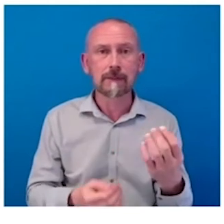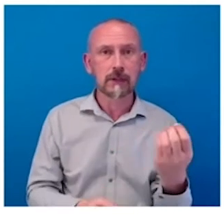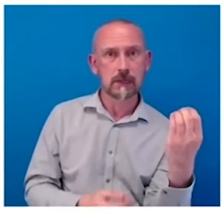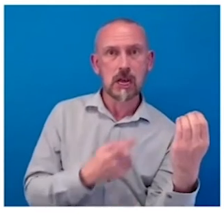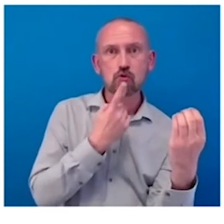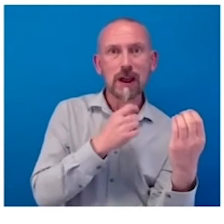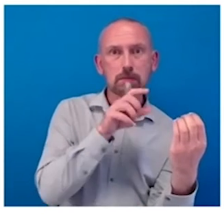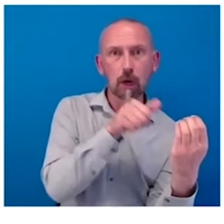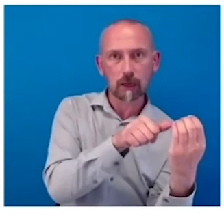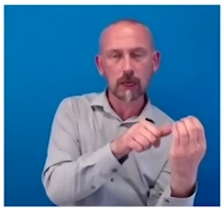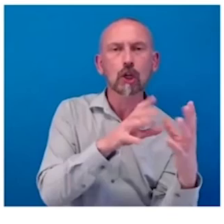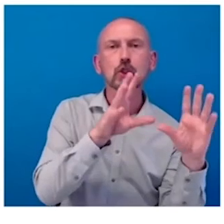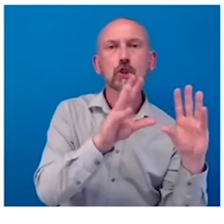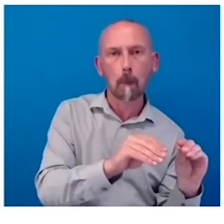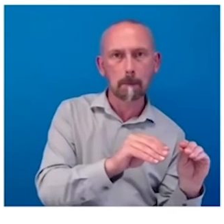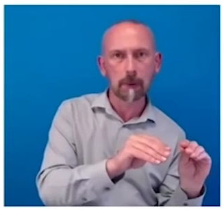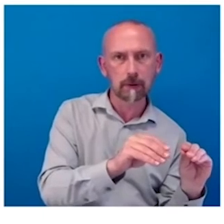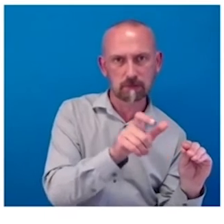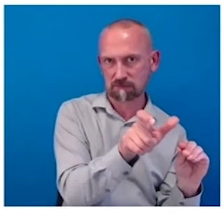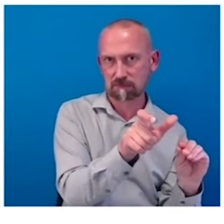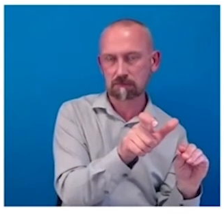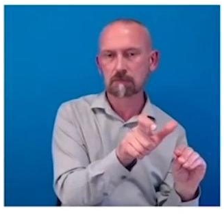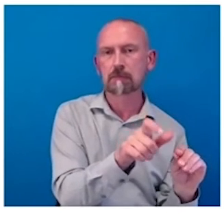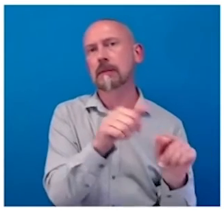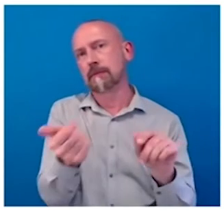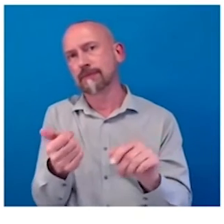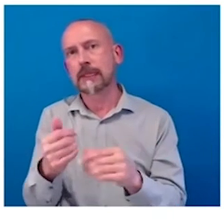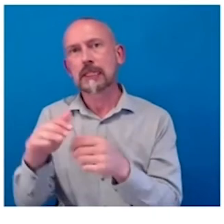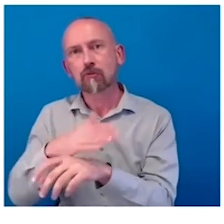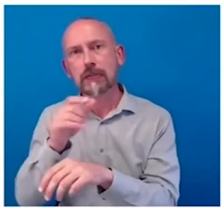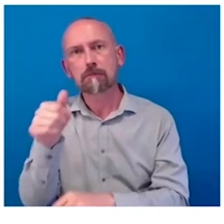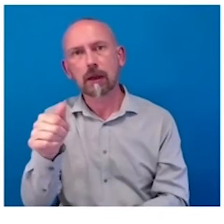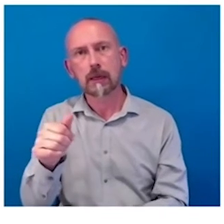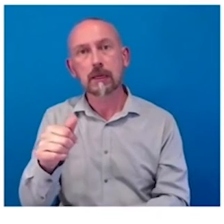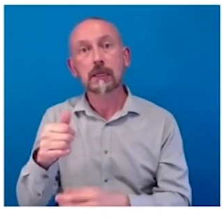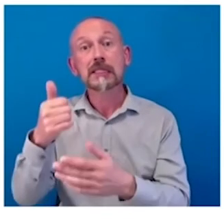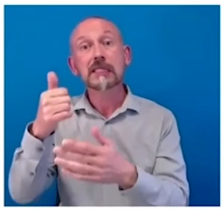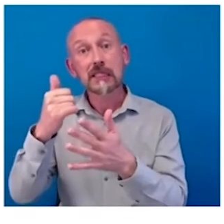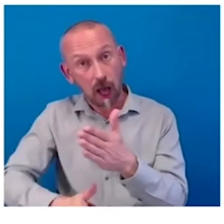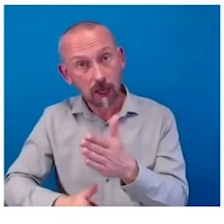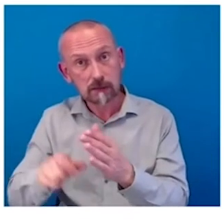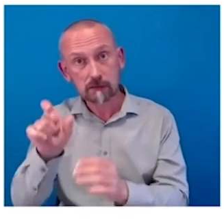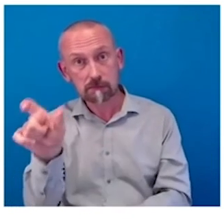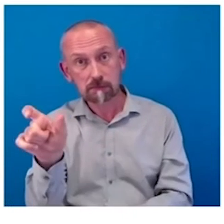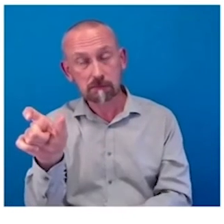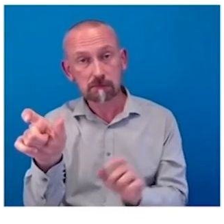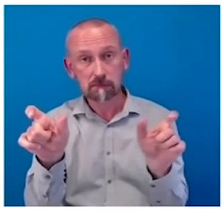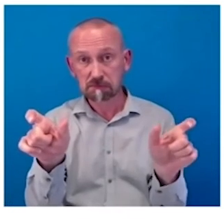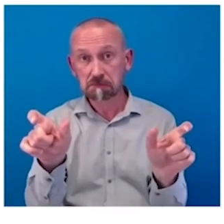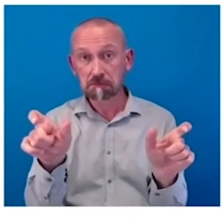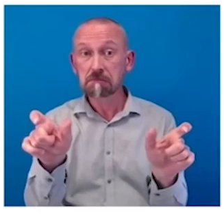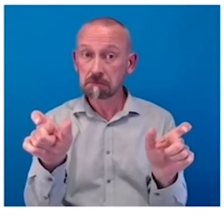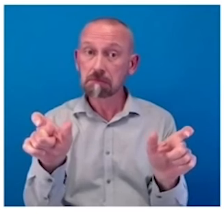there's a green button on the screen with the word start on it. And the answer is they are accessible visually